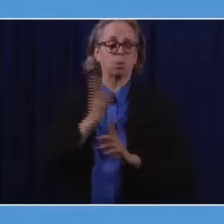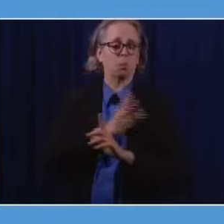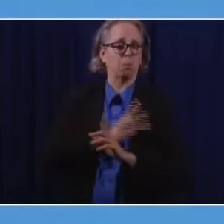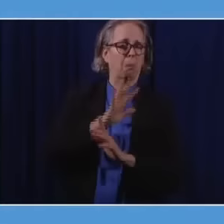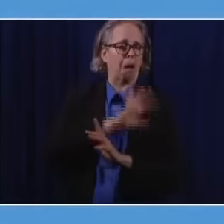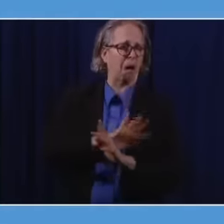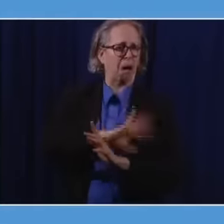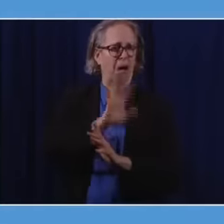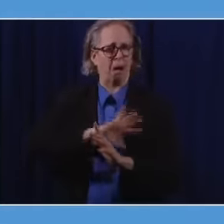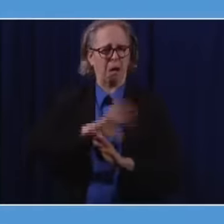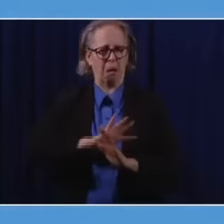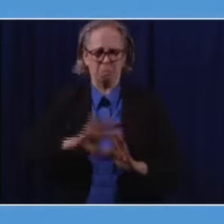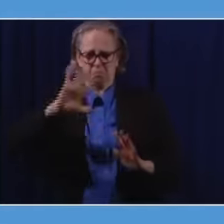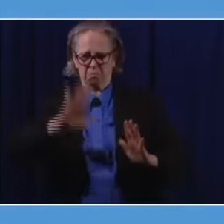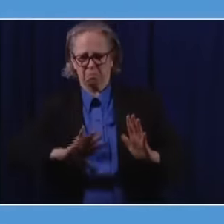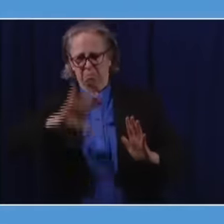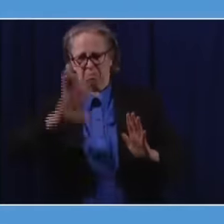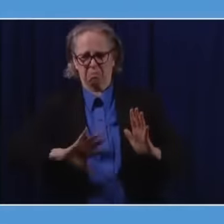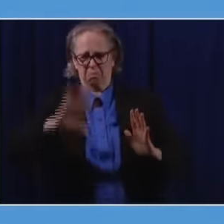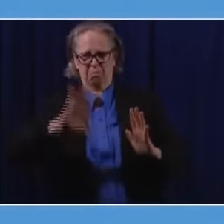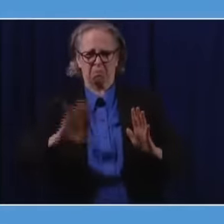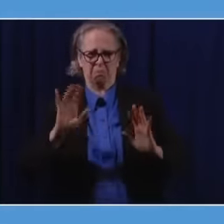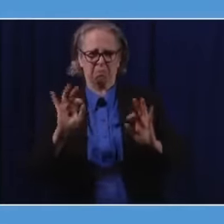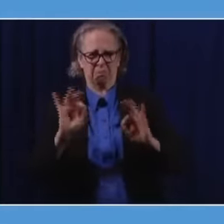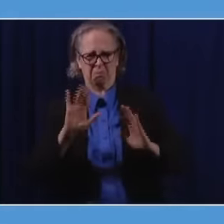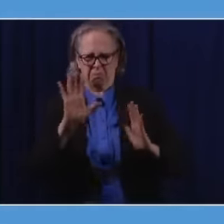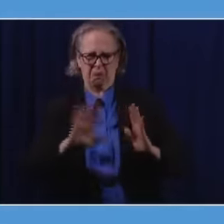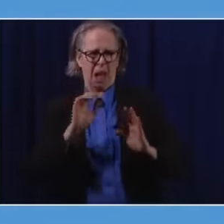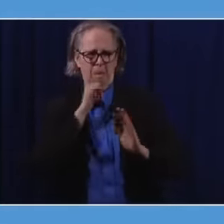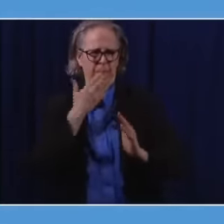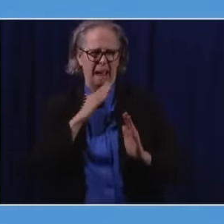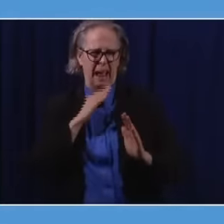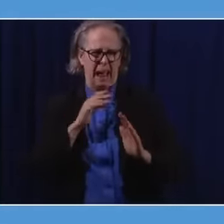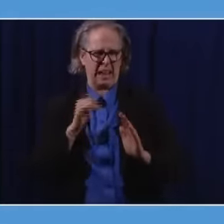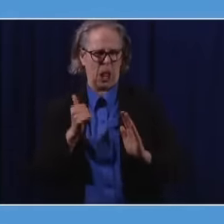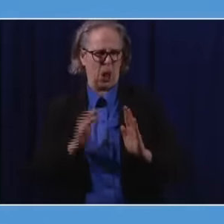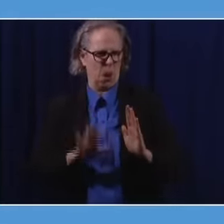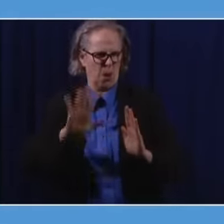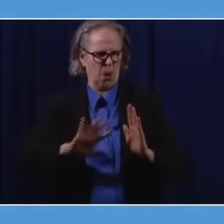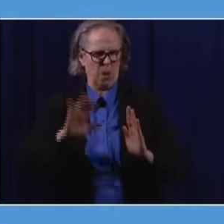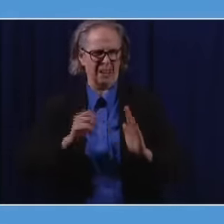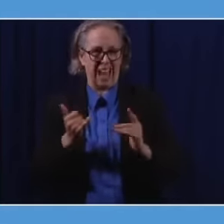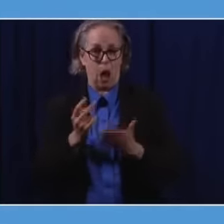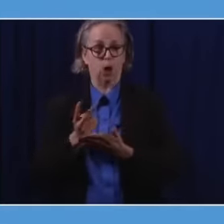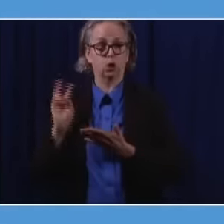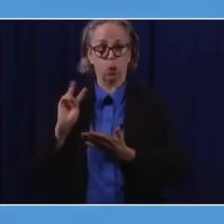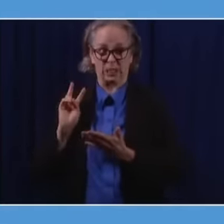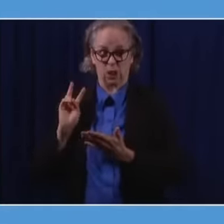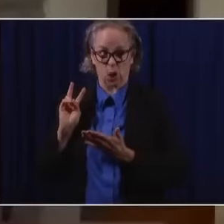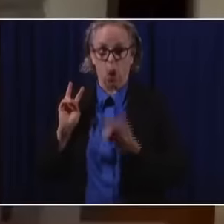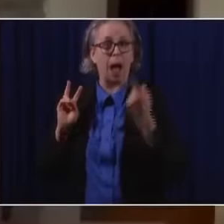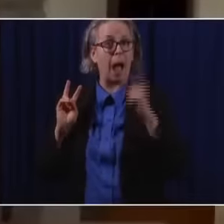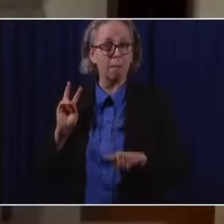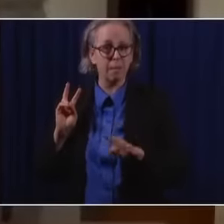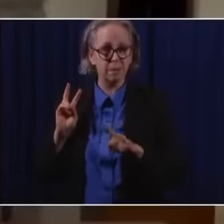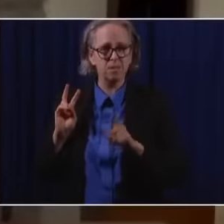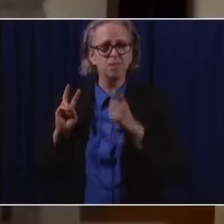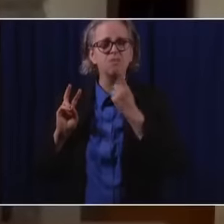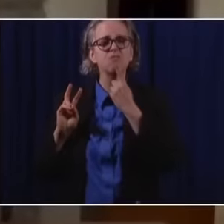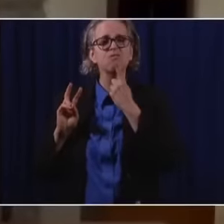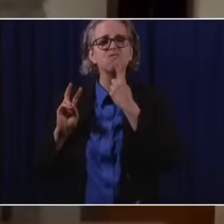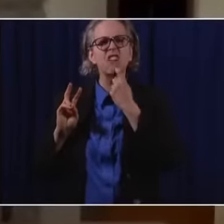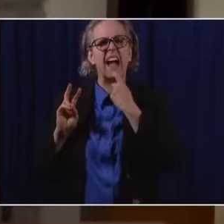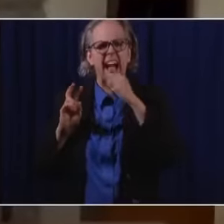rest of the Midwest does not look nearly so bad. As we look at 2 Sundays ago, though, we could see more counties move into the